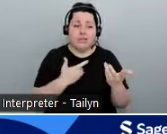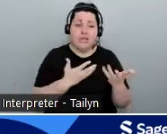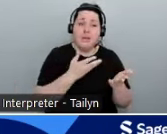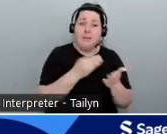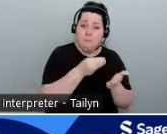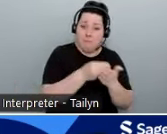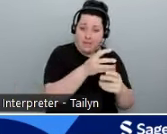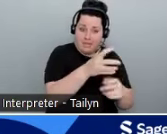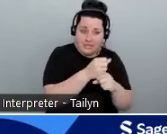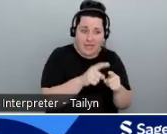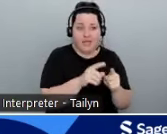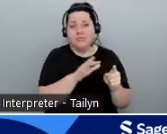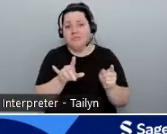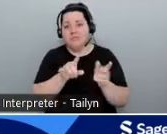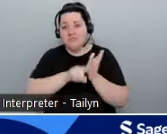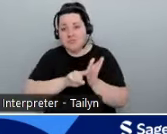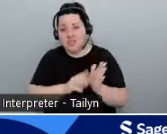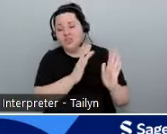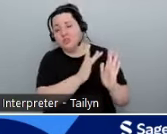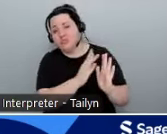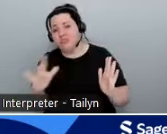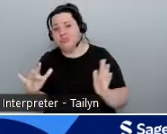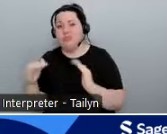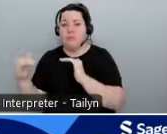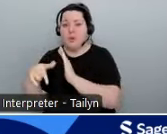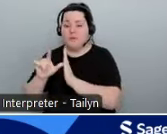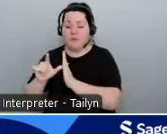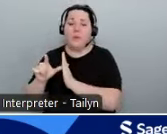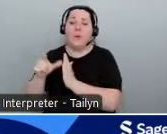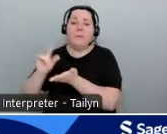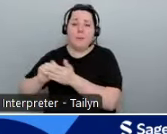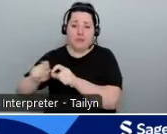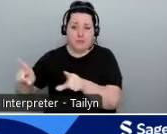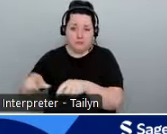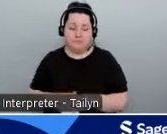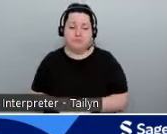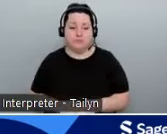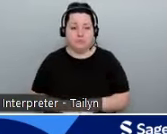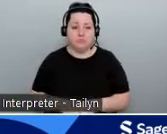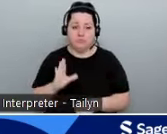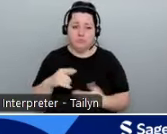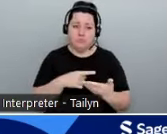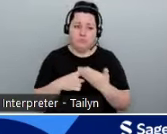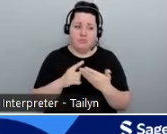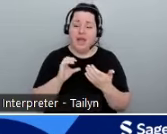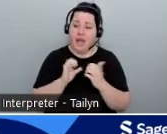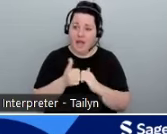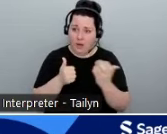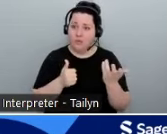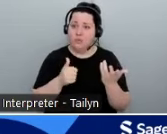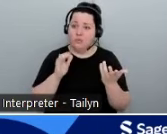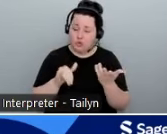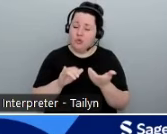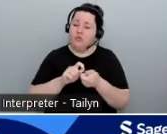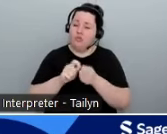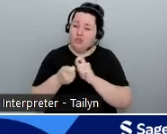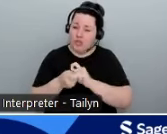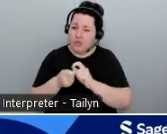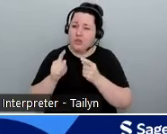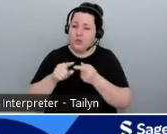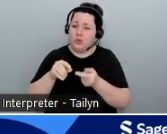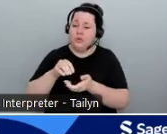conducting research all the way through peer review and publication. We will cover how to convert your thesis or dissertation into a manuscript, mainly focusing